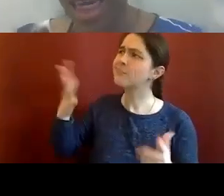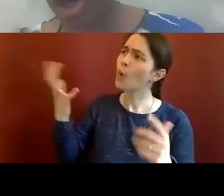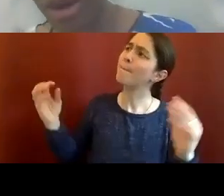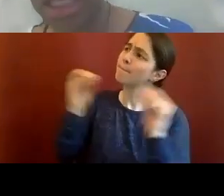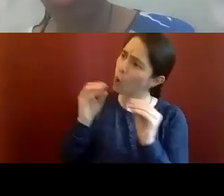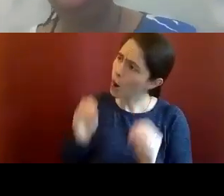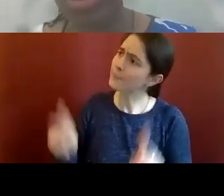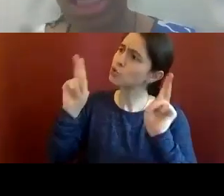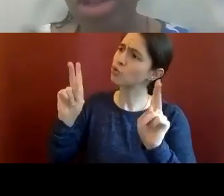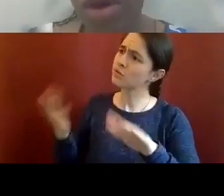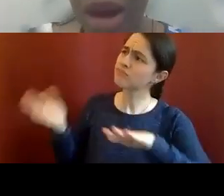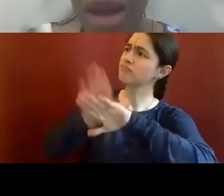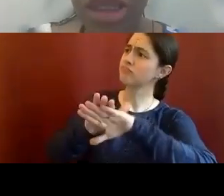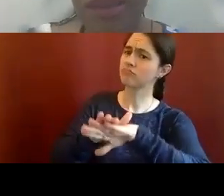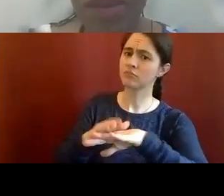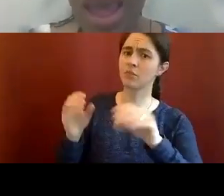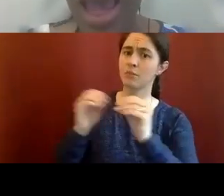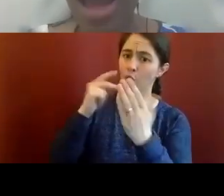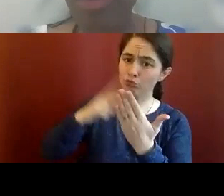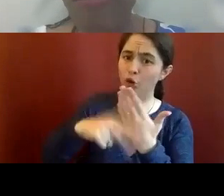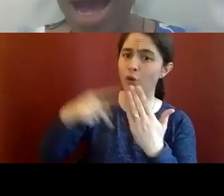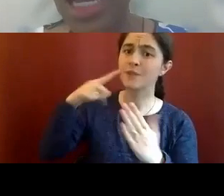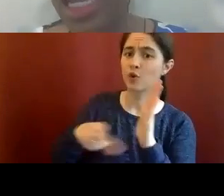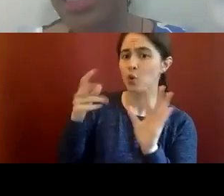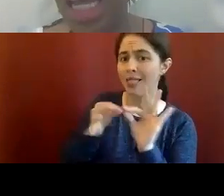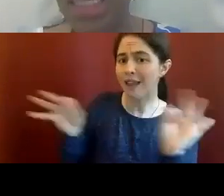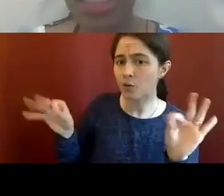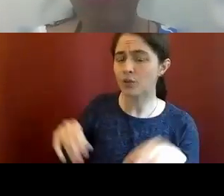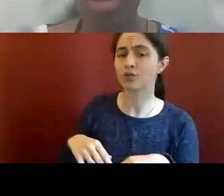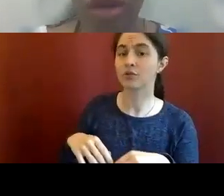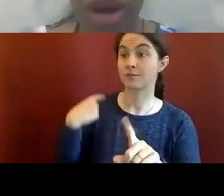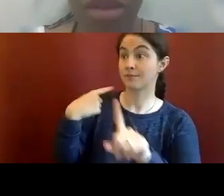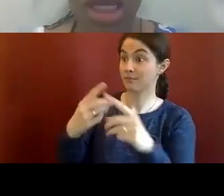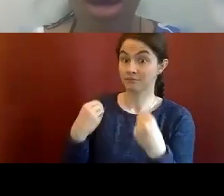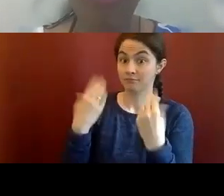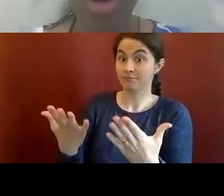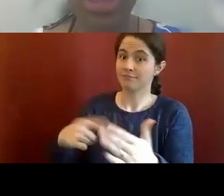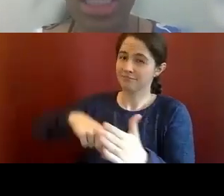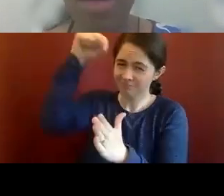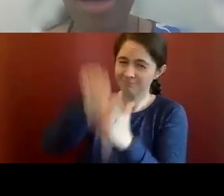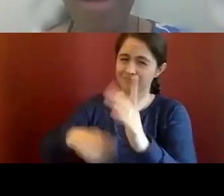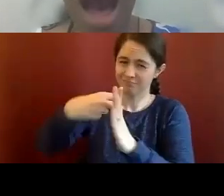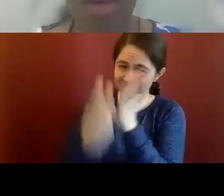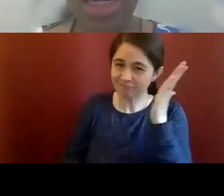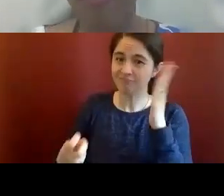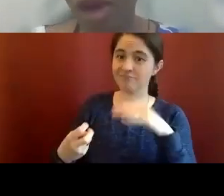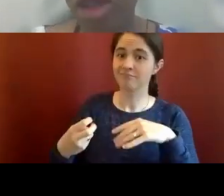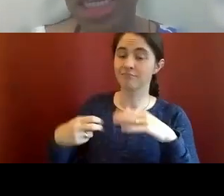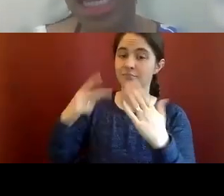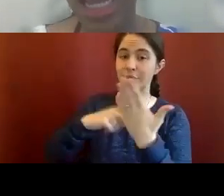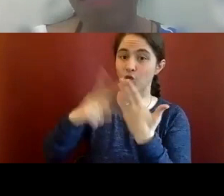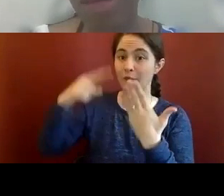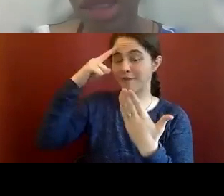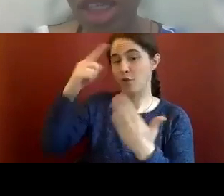add and increase more dual language programs and provide intensive programs for some of our